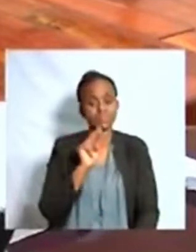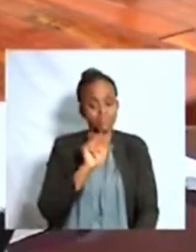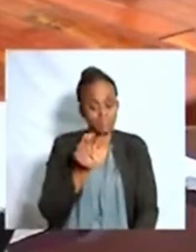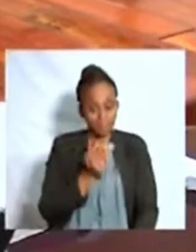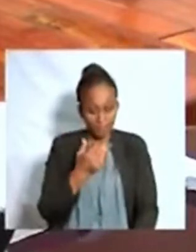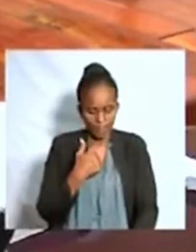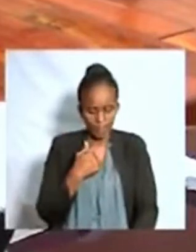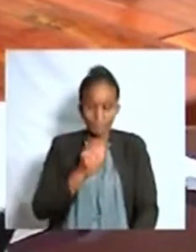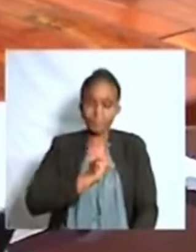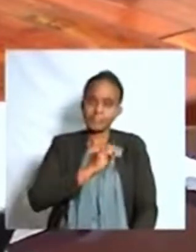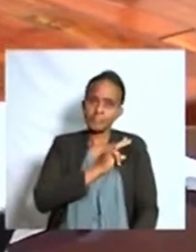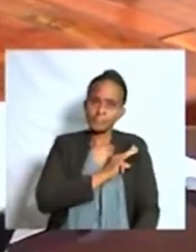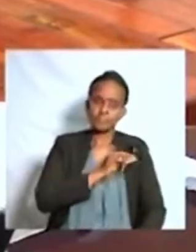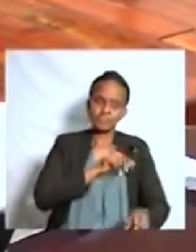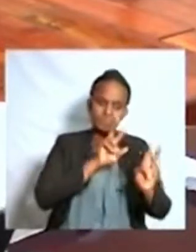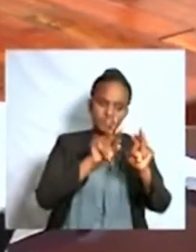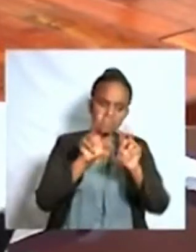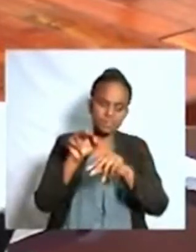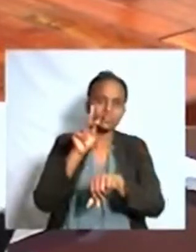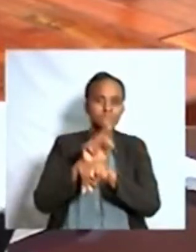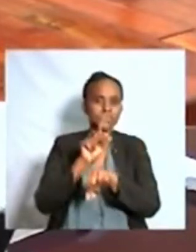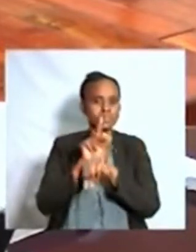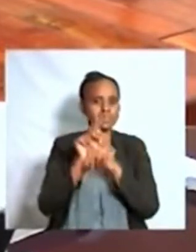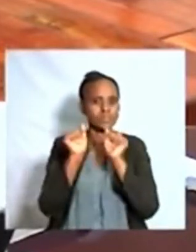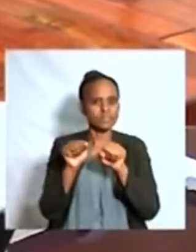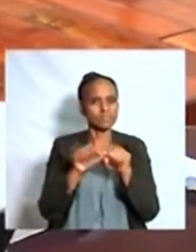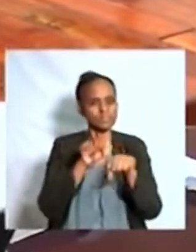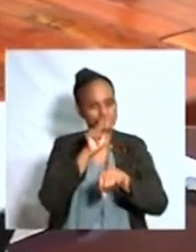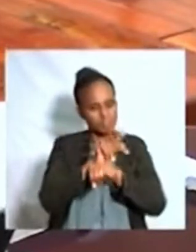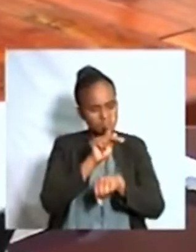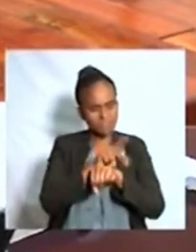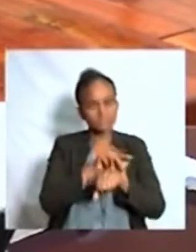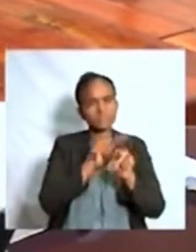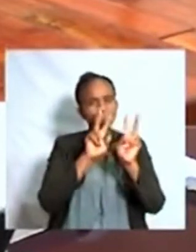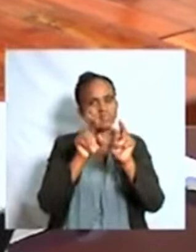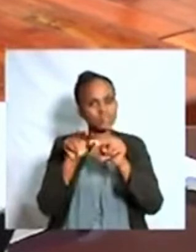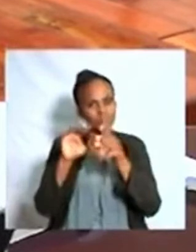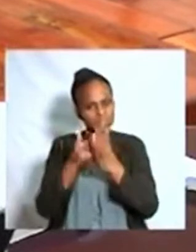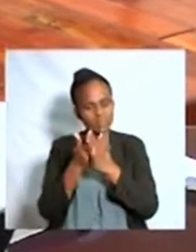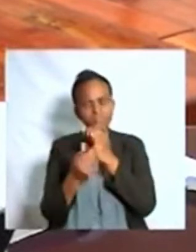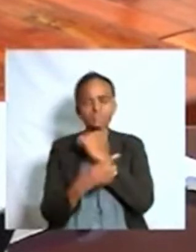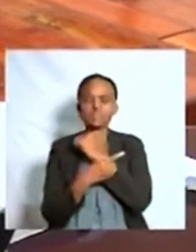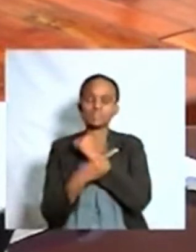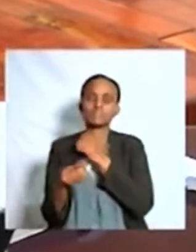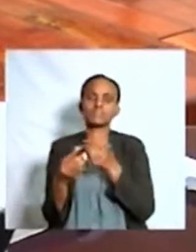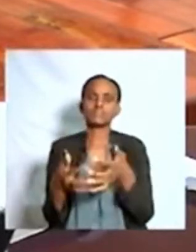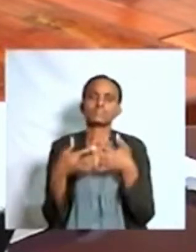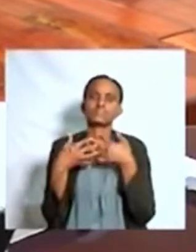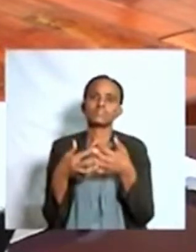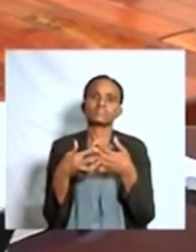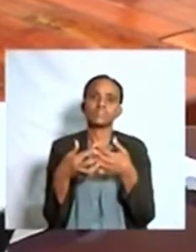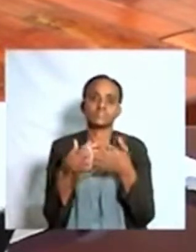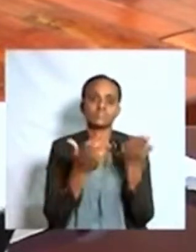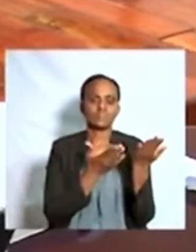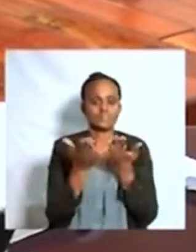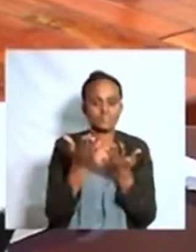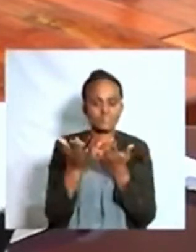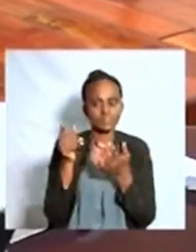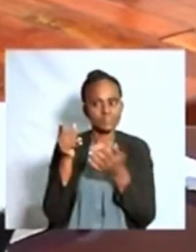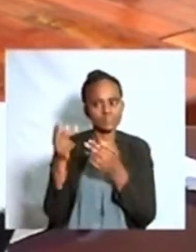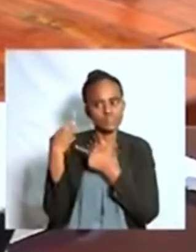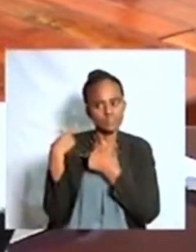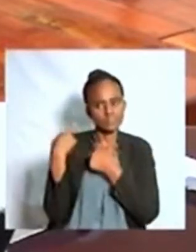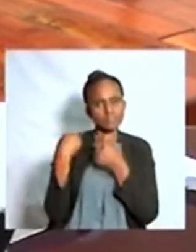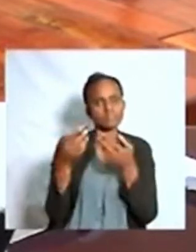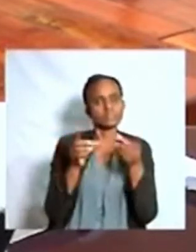staff that can monitor the project. The project was monitored through our Department of Engineering Services, headed by Director of